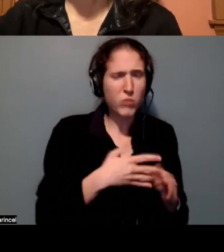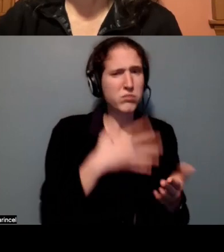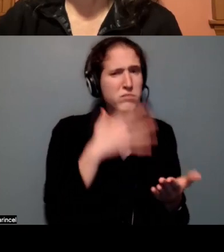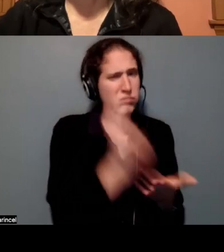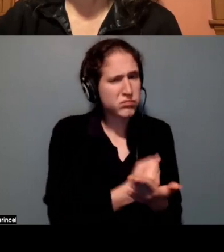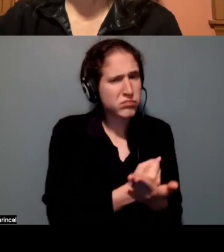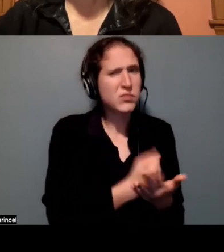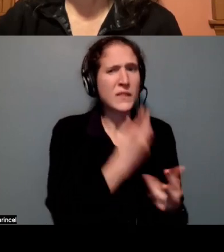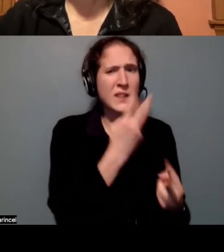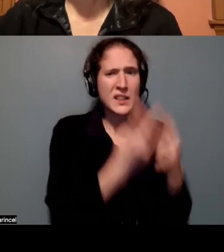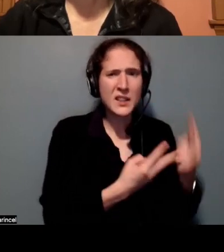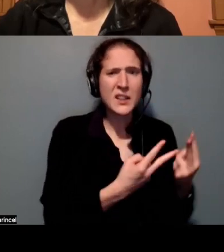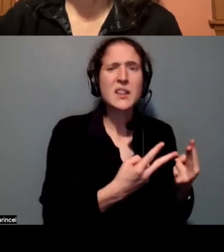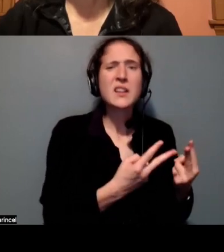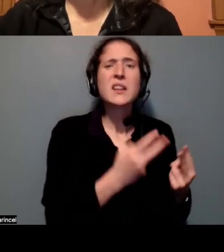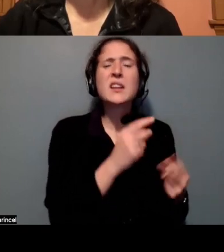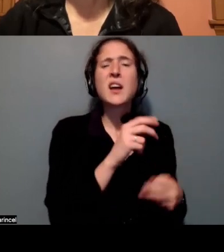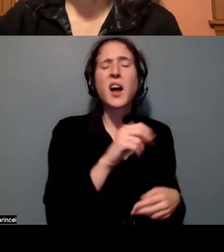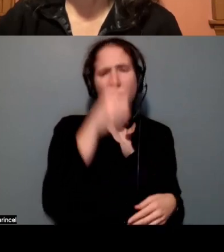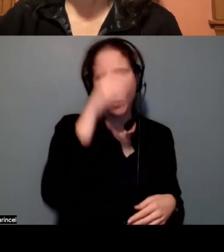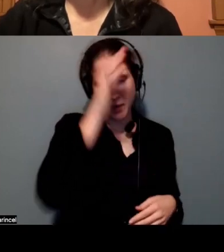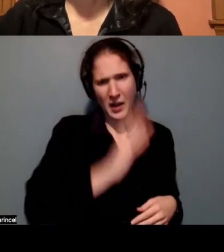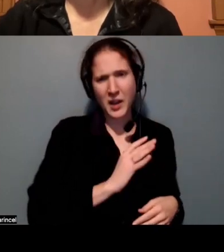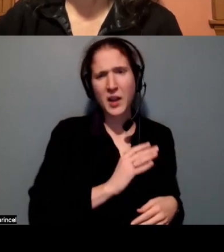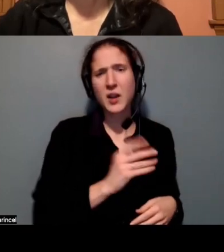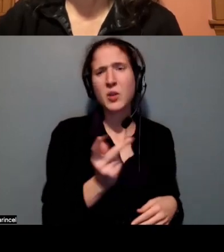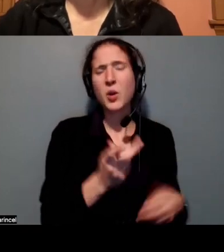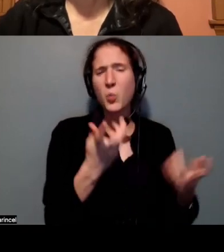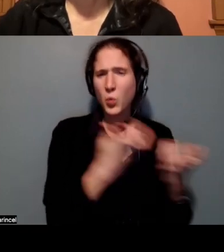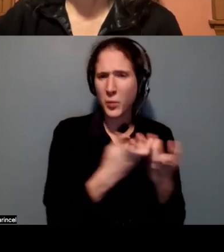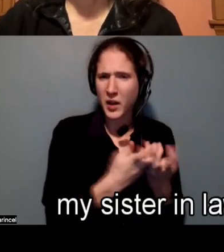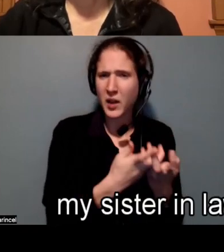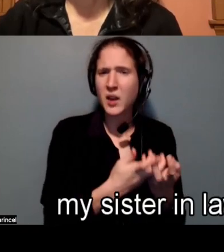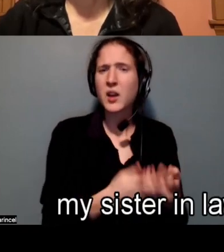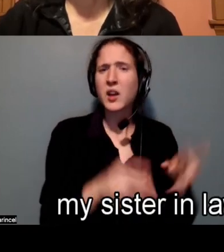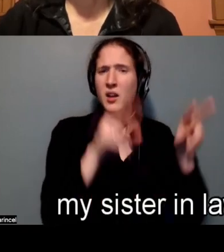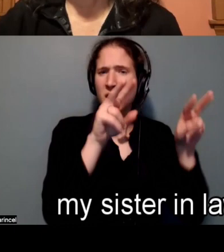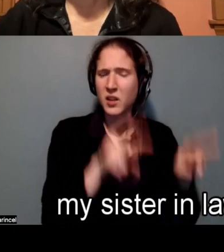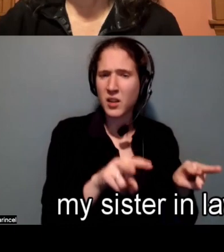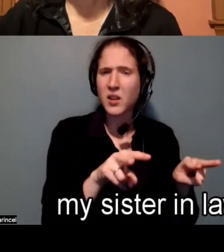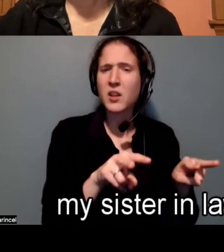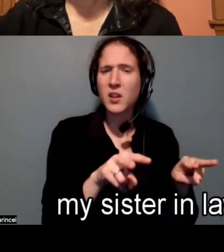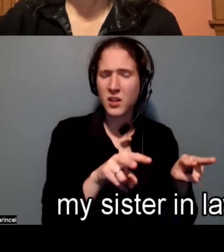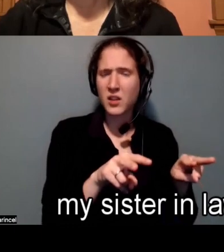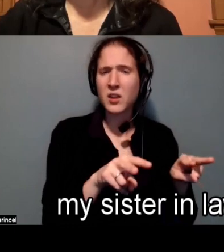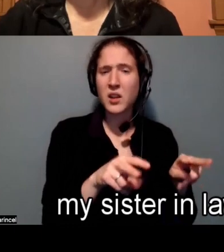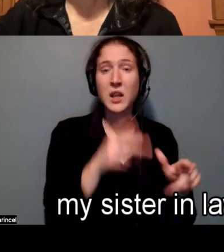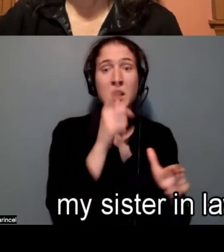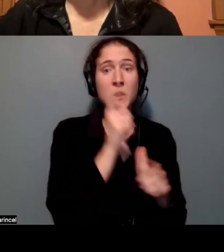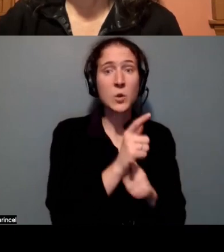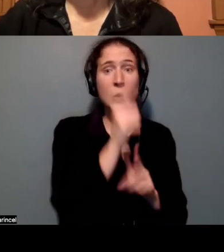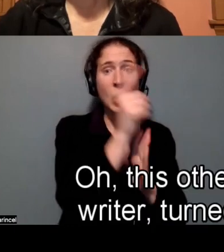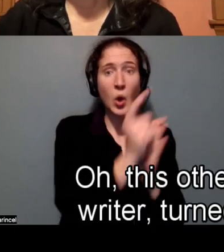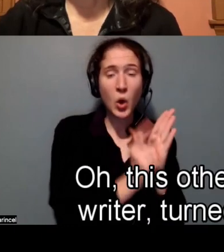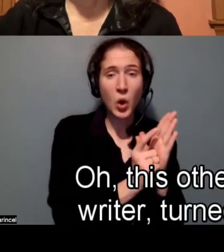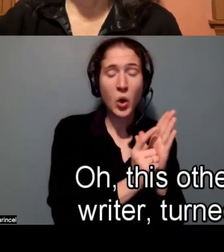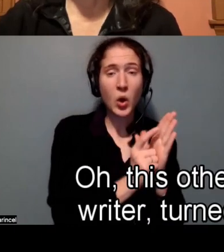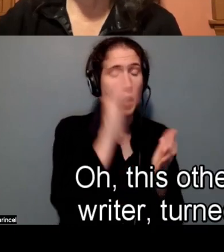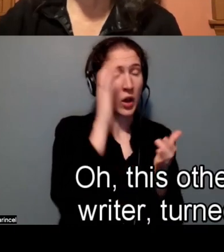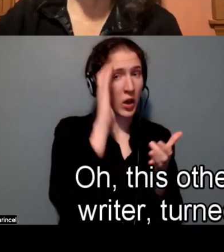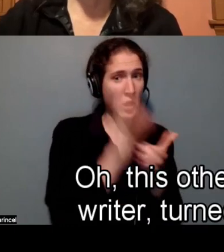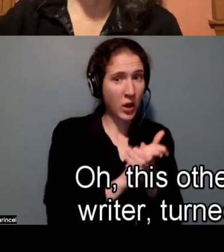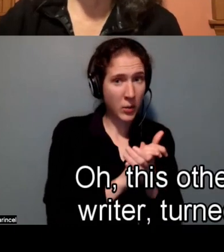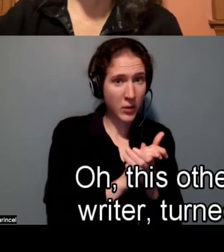guy, and they had, my sister-in-law and her husband had told this